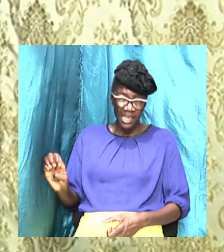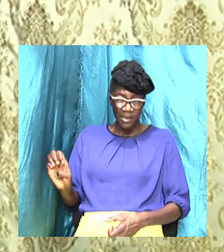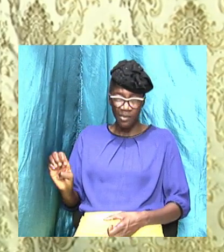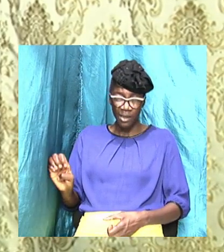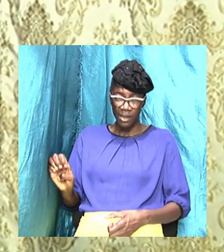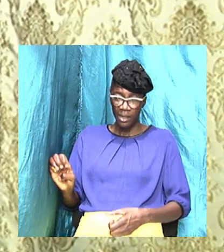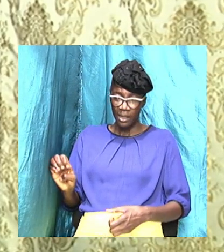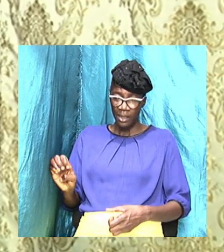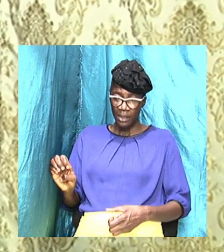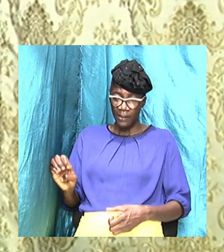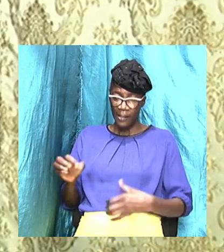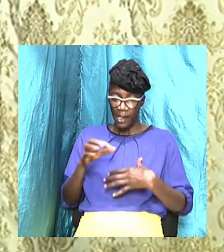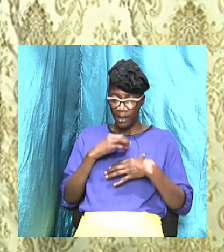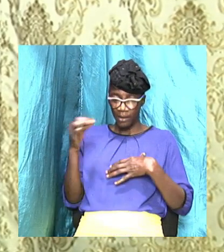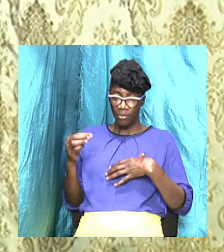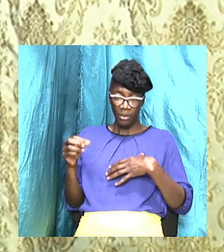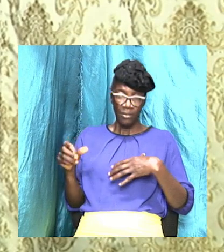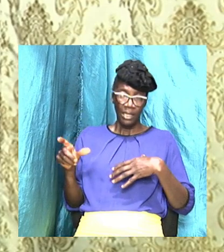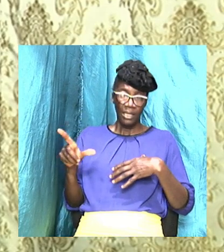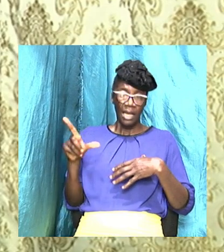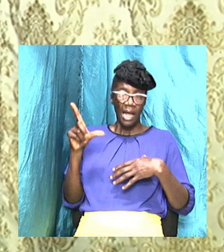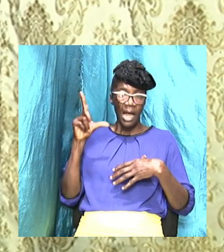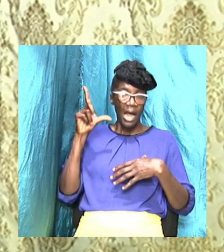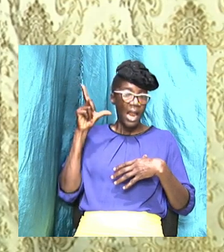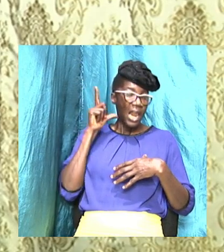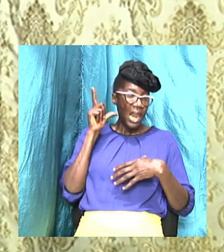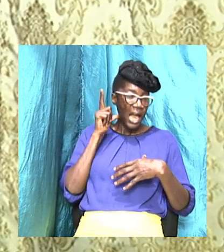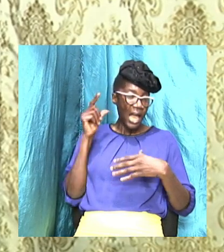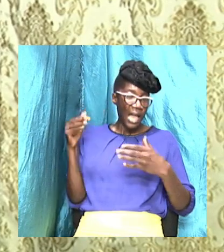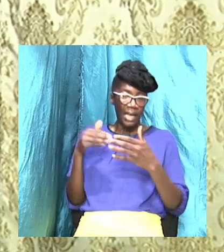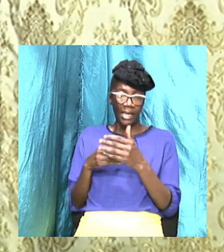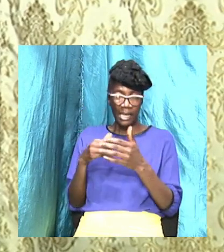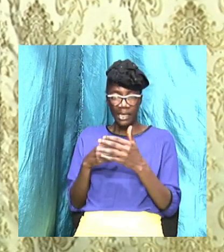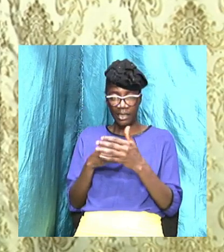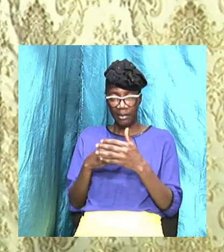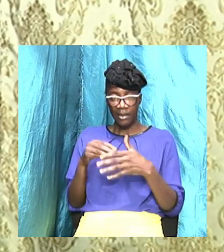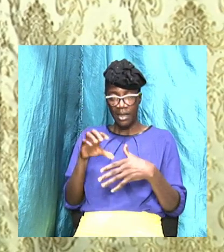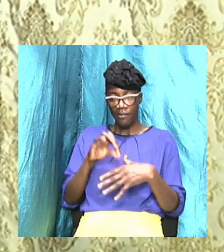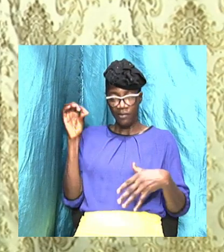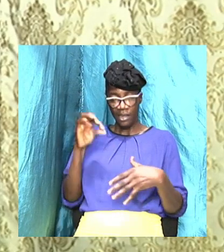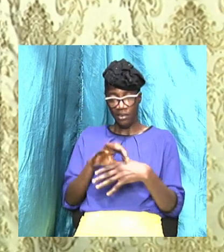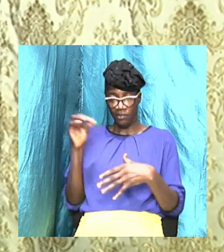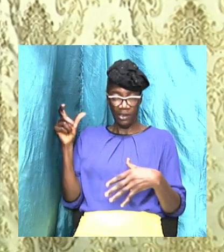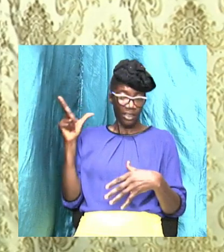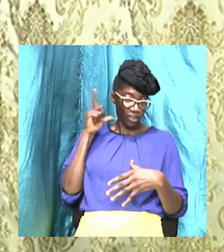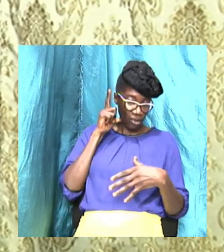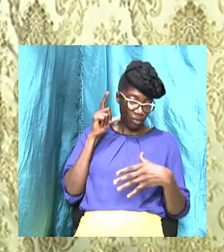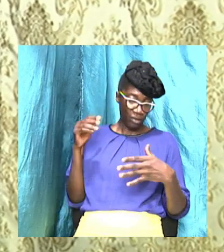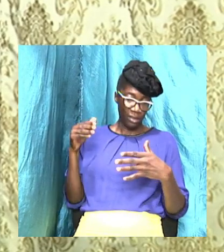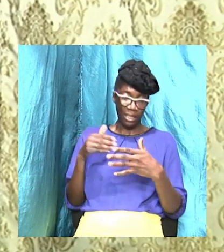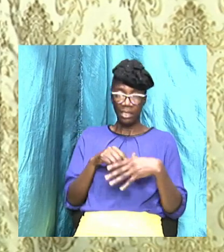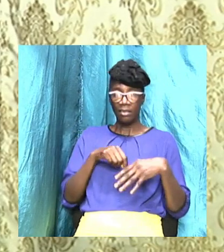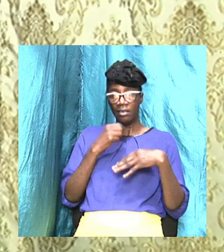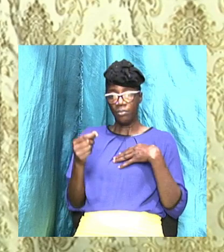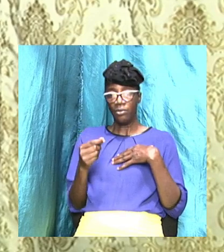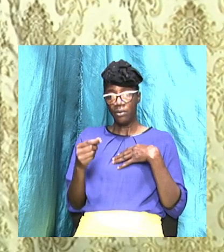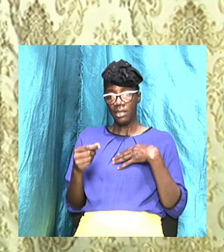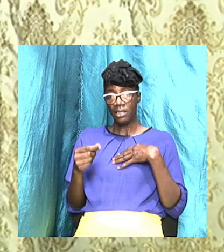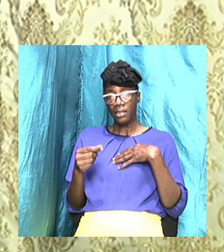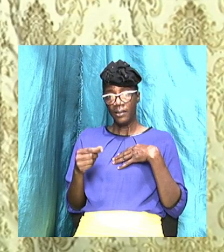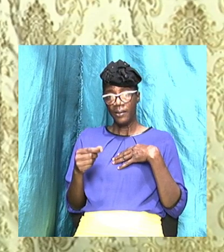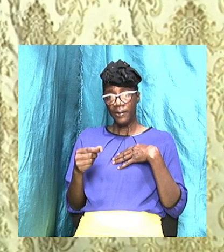lusteth against the flesh and the flesh against the spirit. If you have two masters, you are going to tend towards sinning.